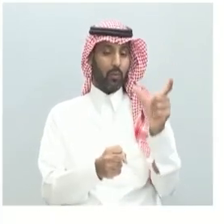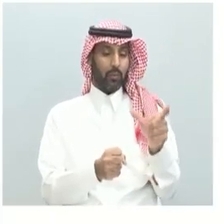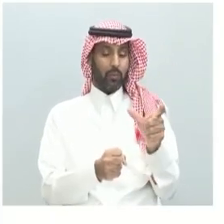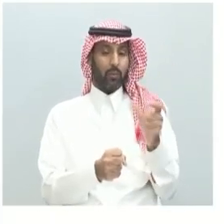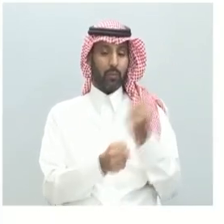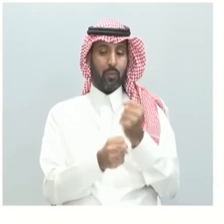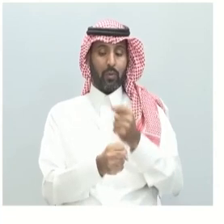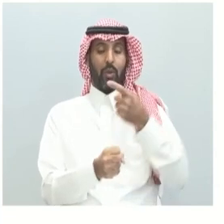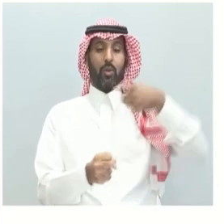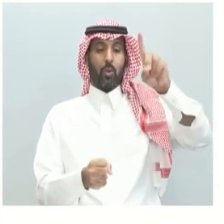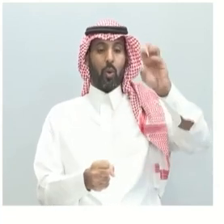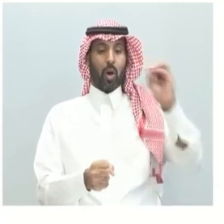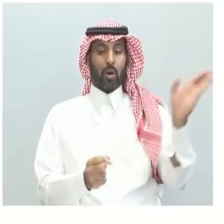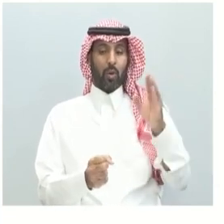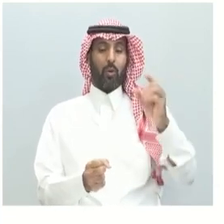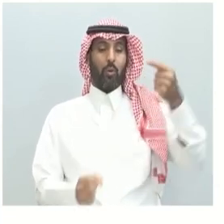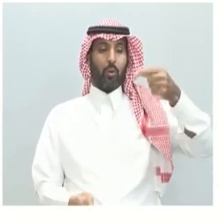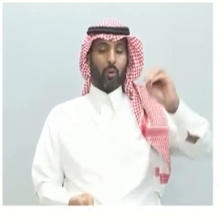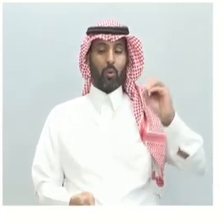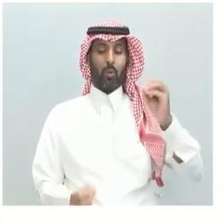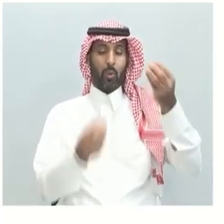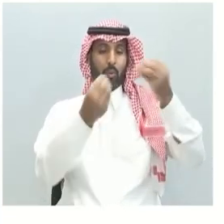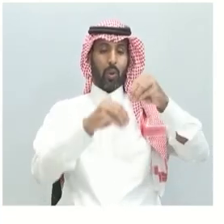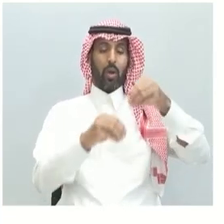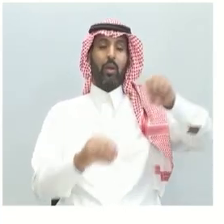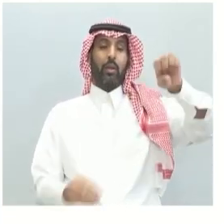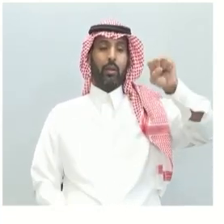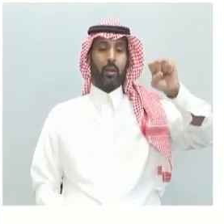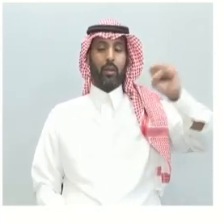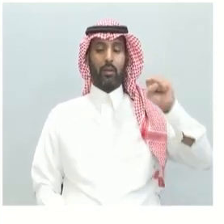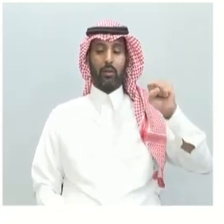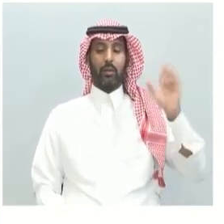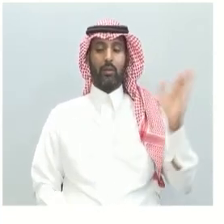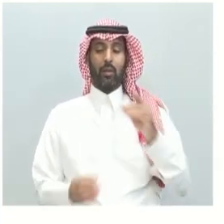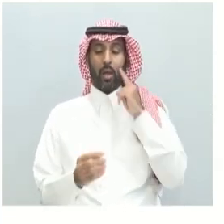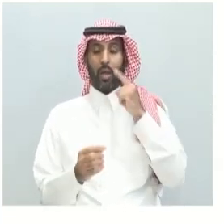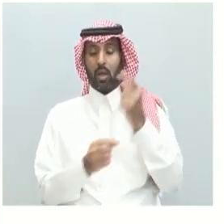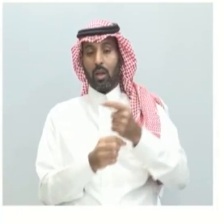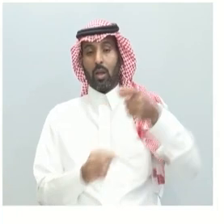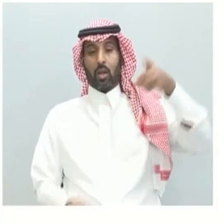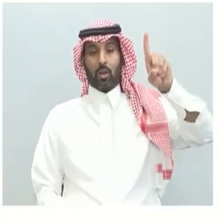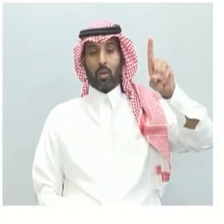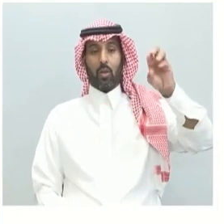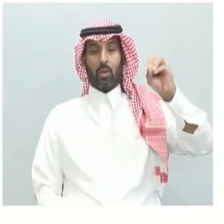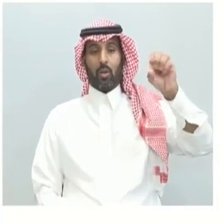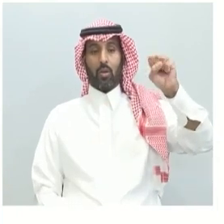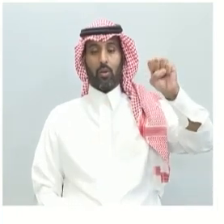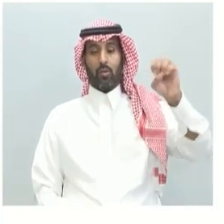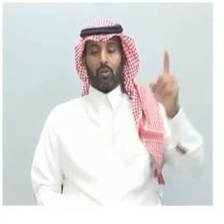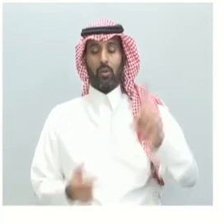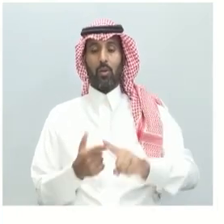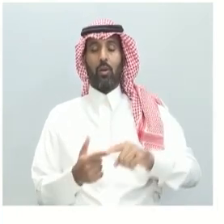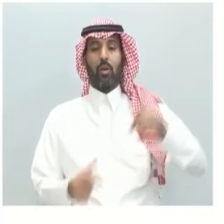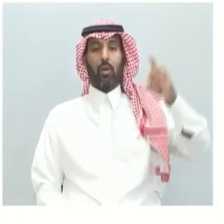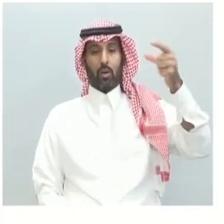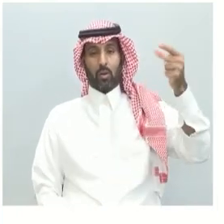for verbs do and go. Do and go, we add ES. Of course, we know does and goes. Does